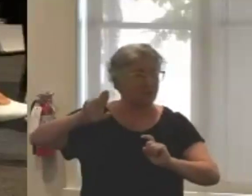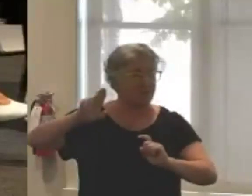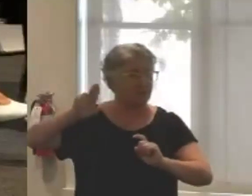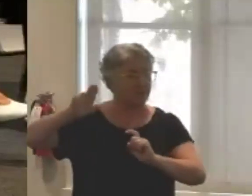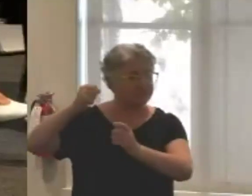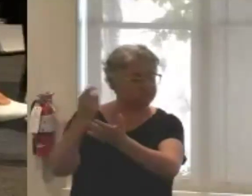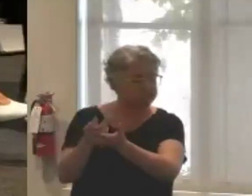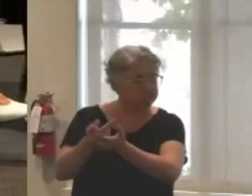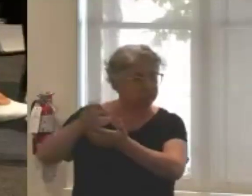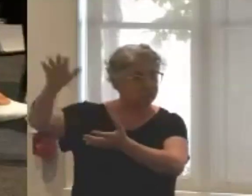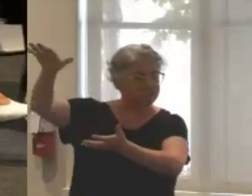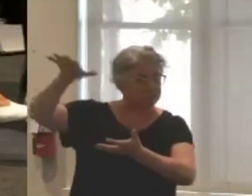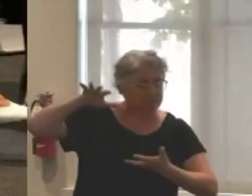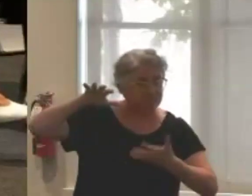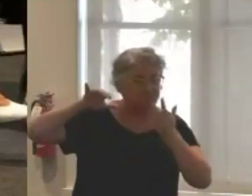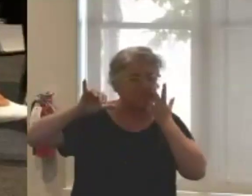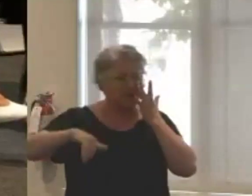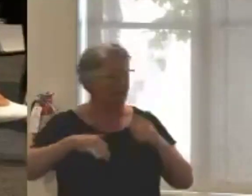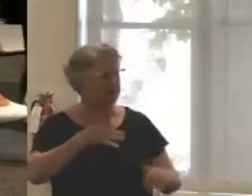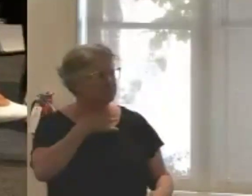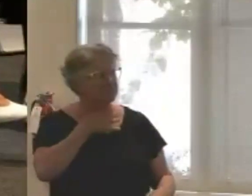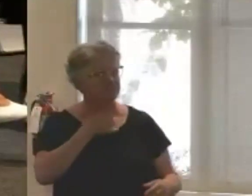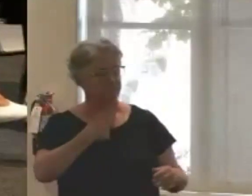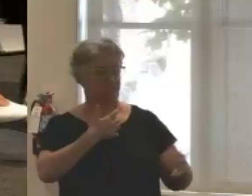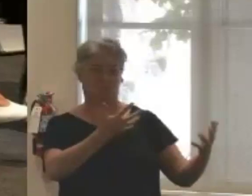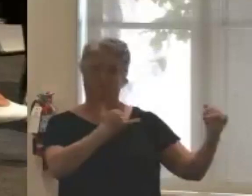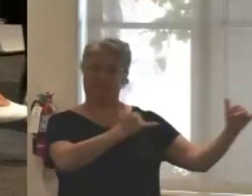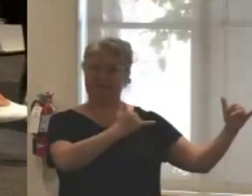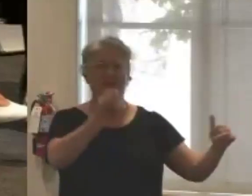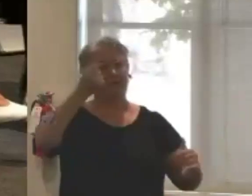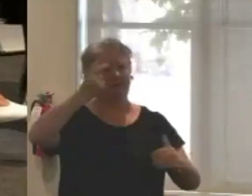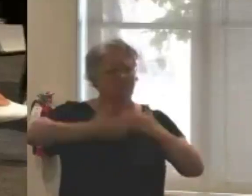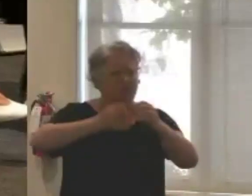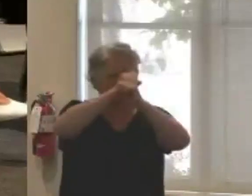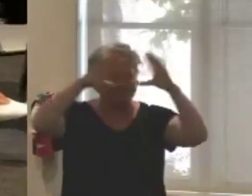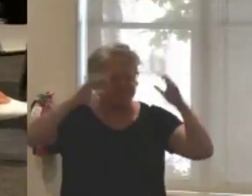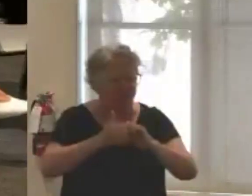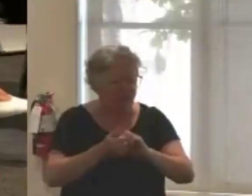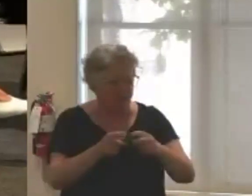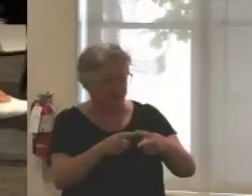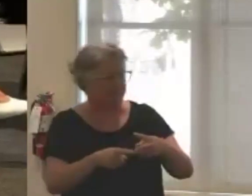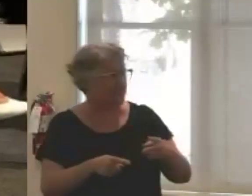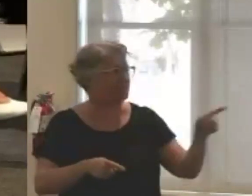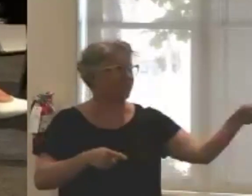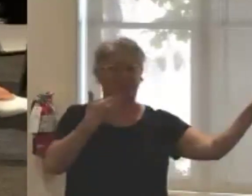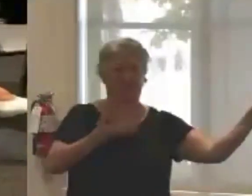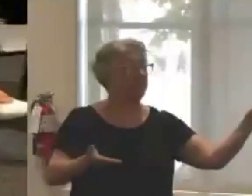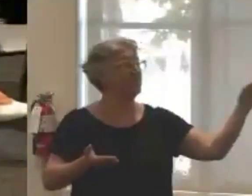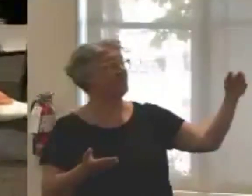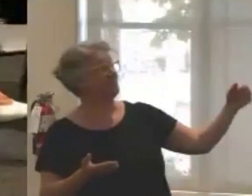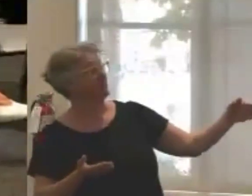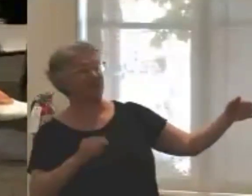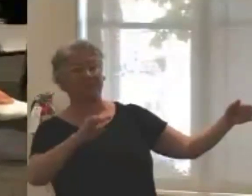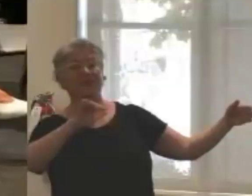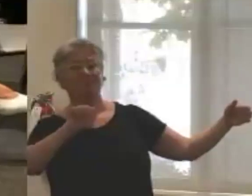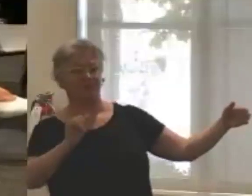so that for organizations who want to do the same, we understand the process a bit better. Thank you. So regarding